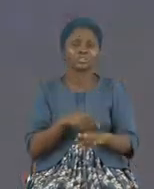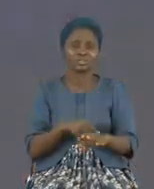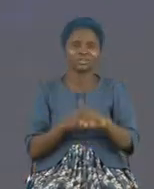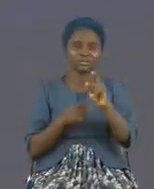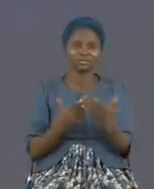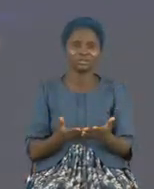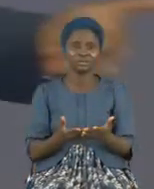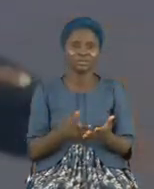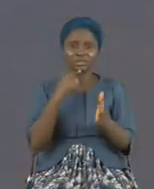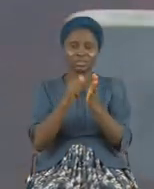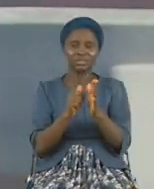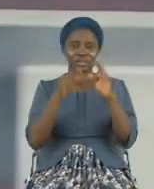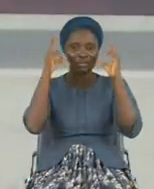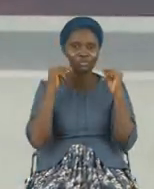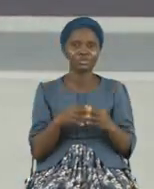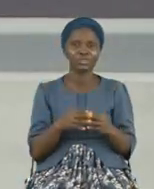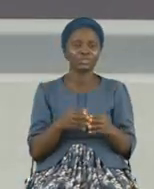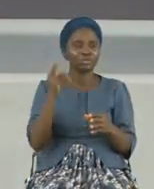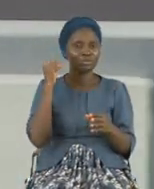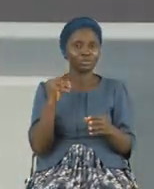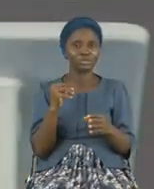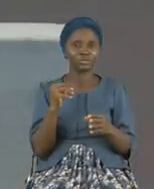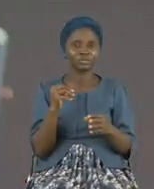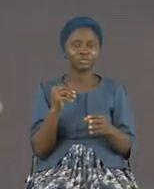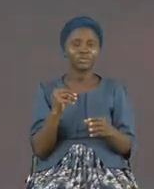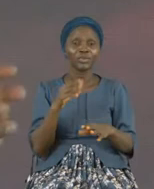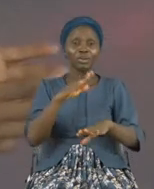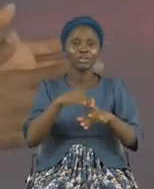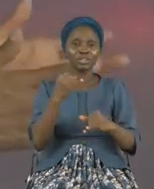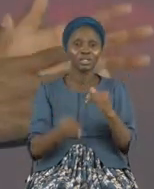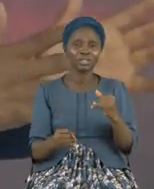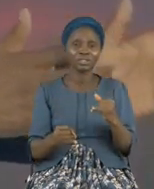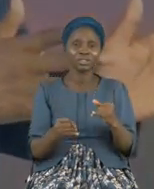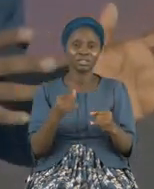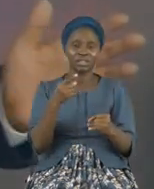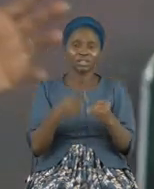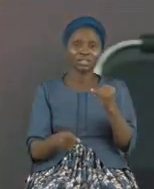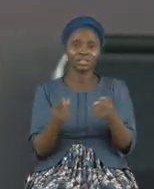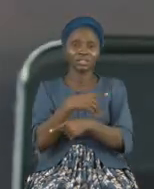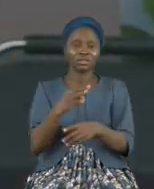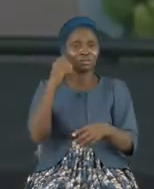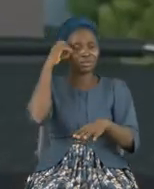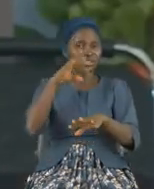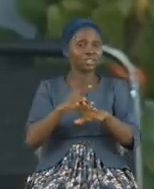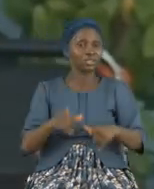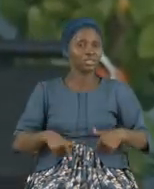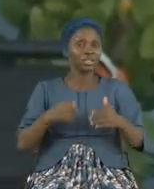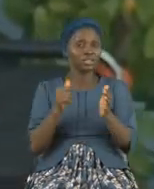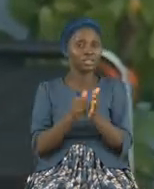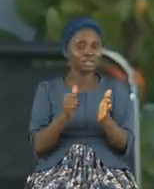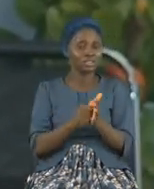120, until the last day of his earthly life, that his power, his strength, even